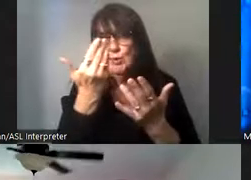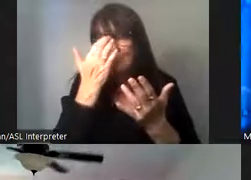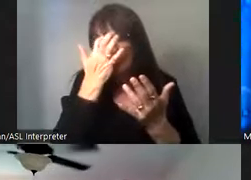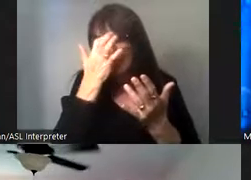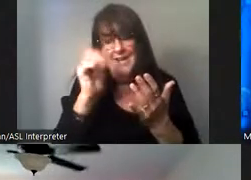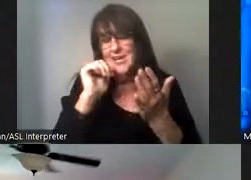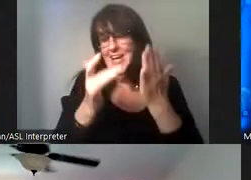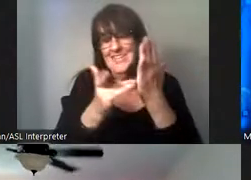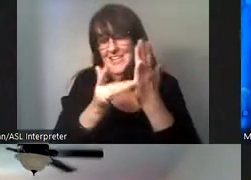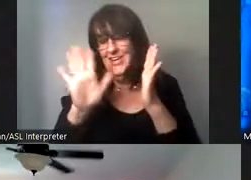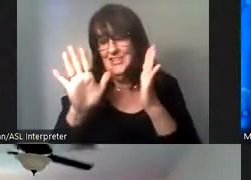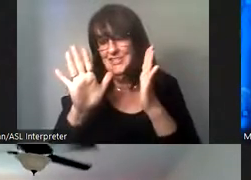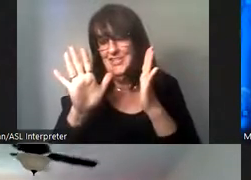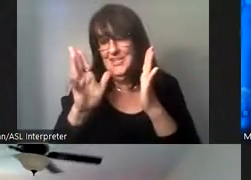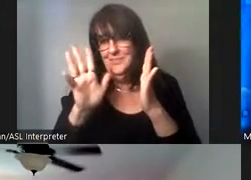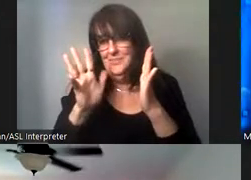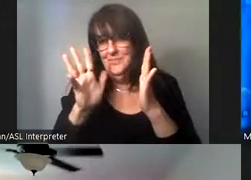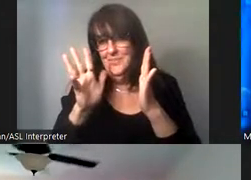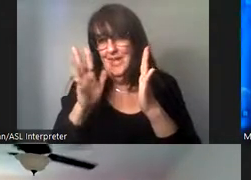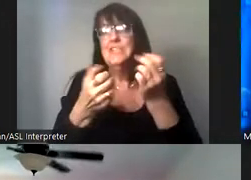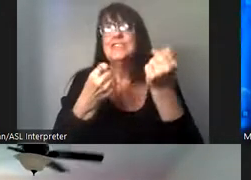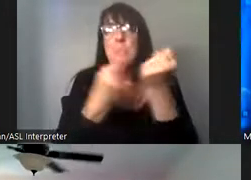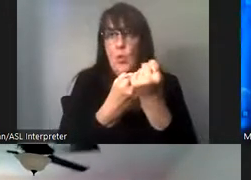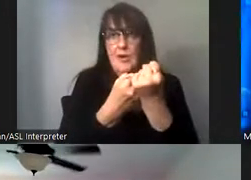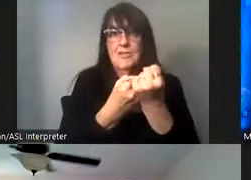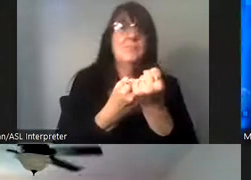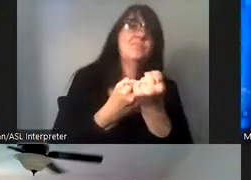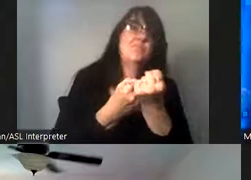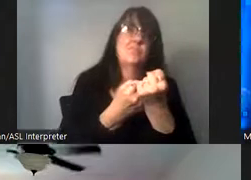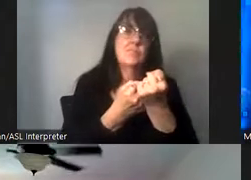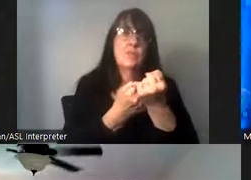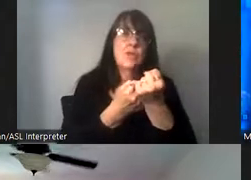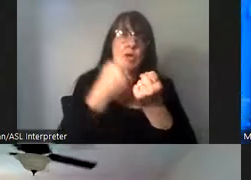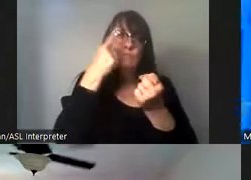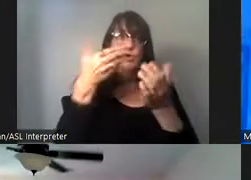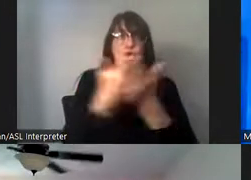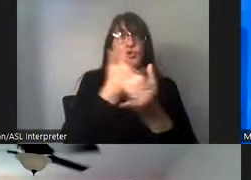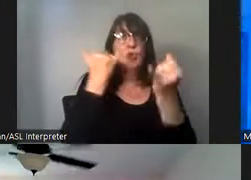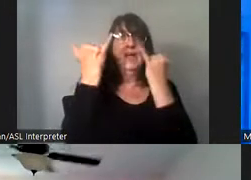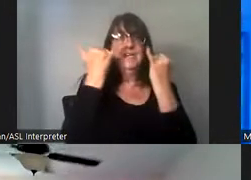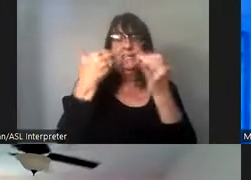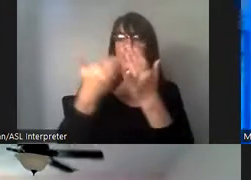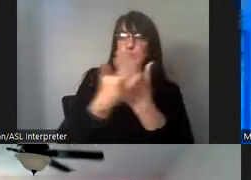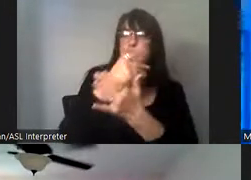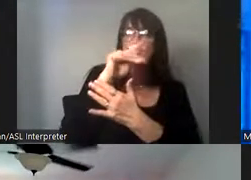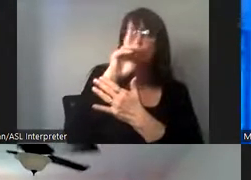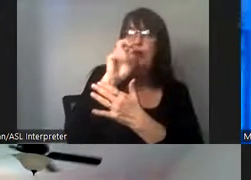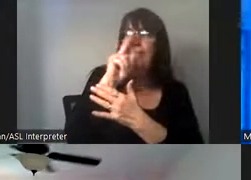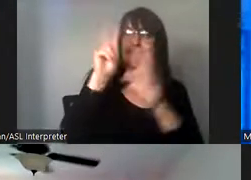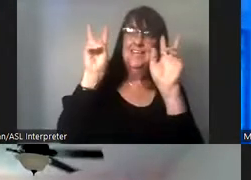technology, but it was something basically the support of new ideas, new trending issues, new